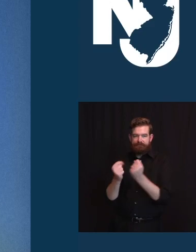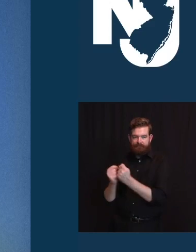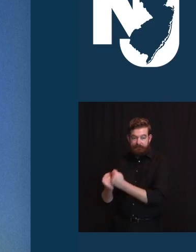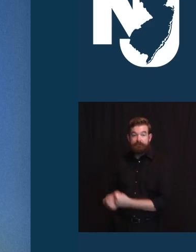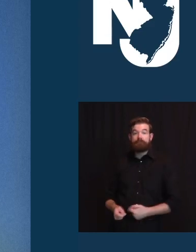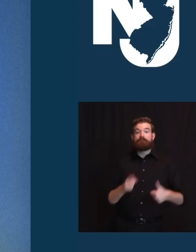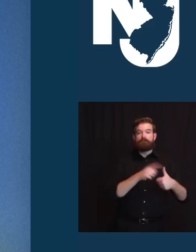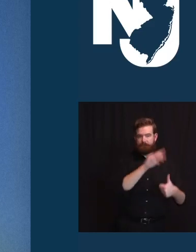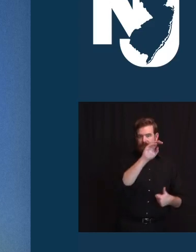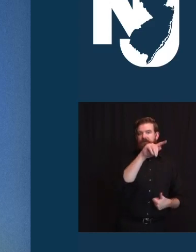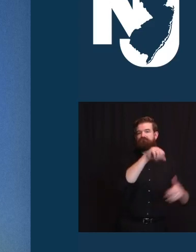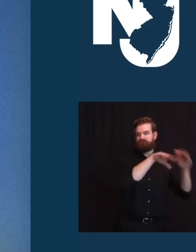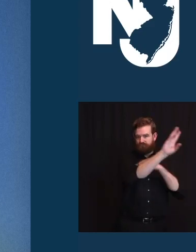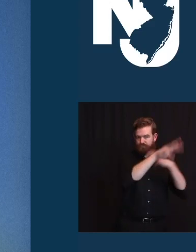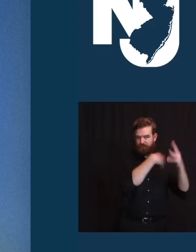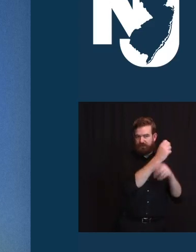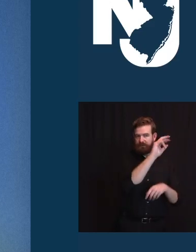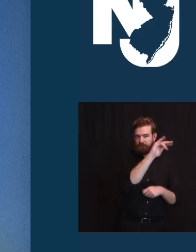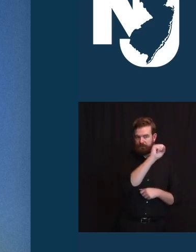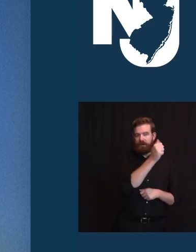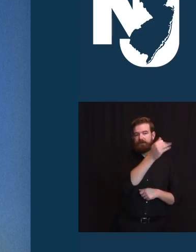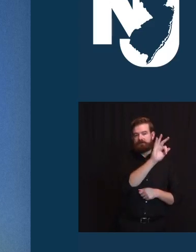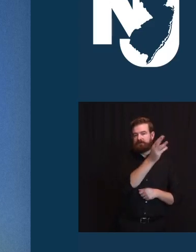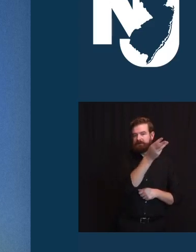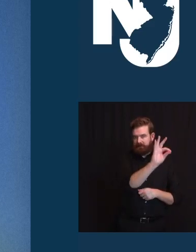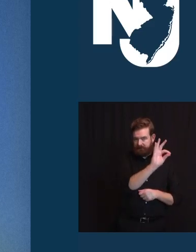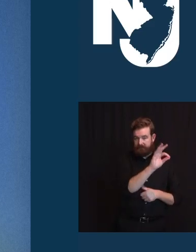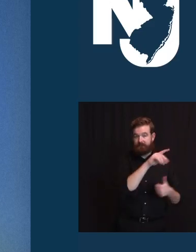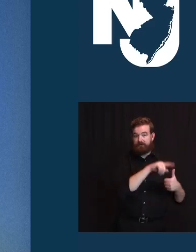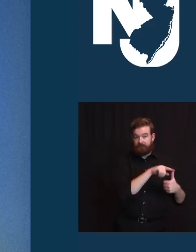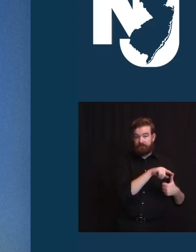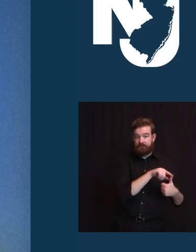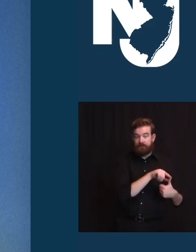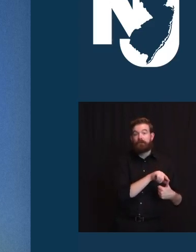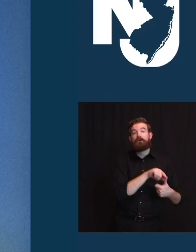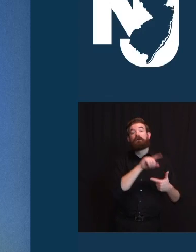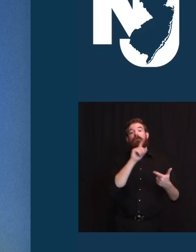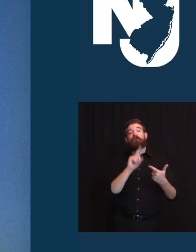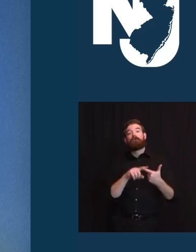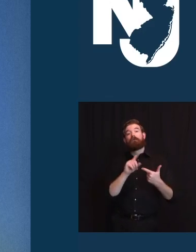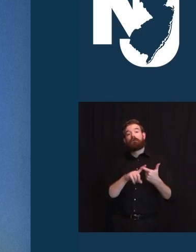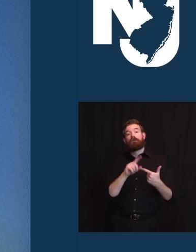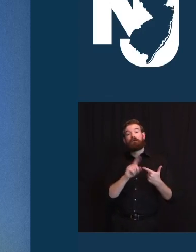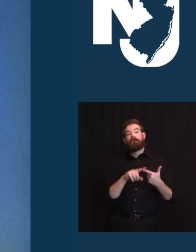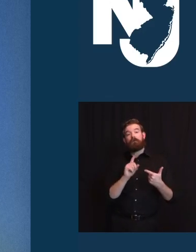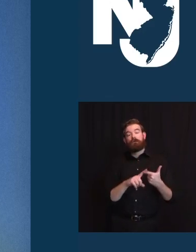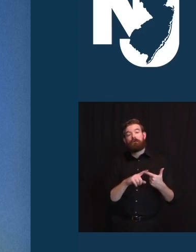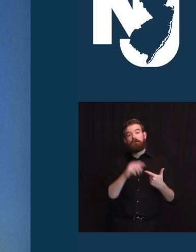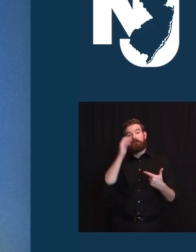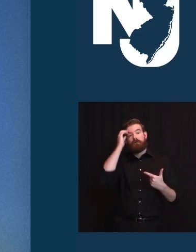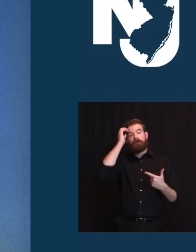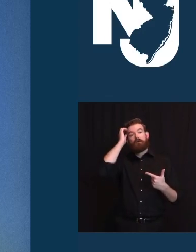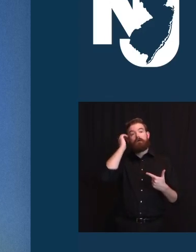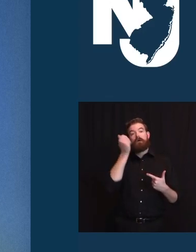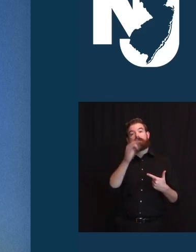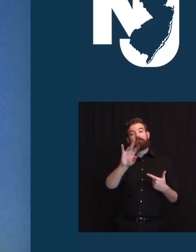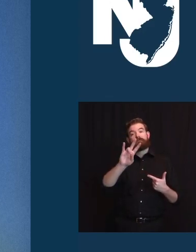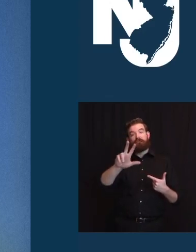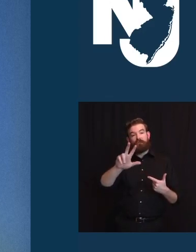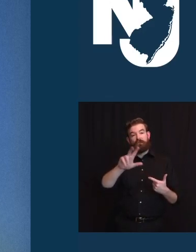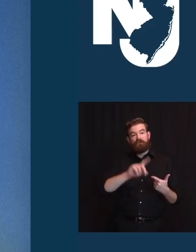Mets, 1969, beating the heavily favored Baltimore Orioles in 5 games. Then in 1973, you got to believe Mets,